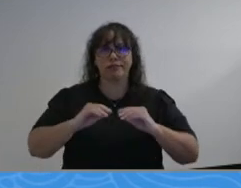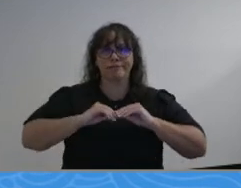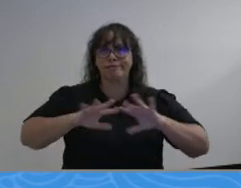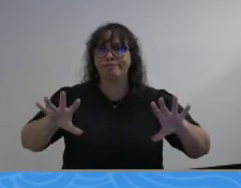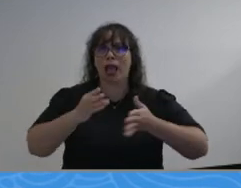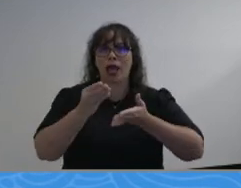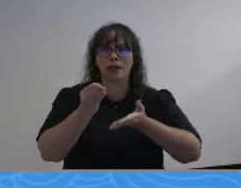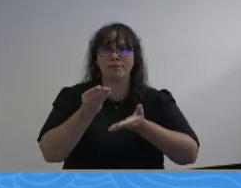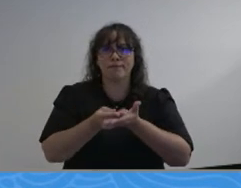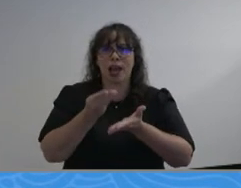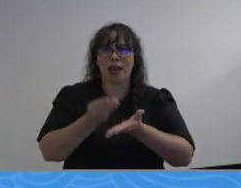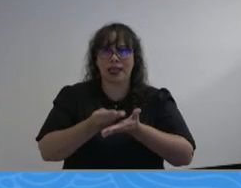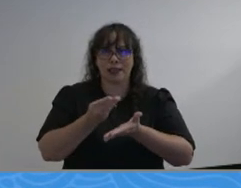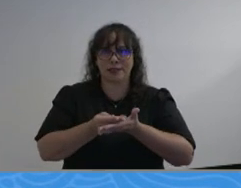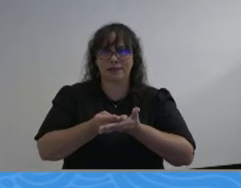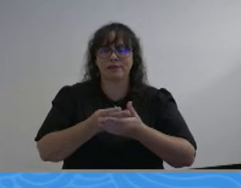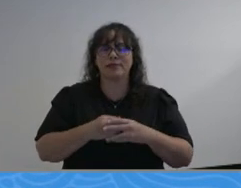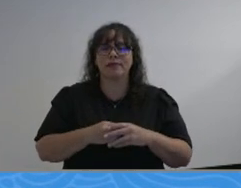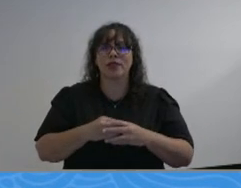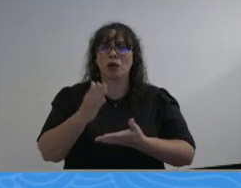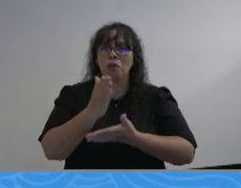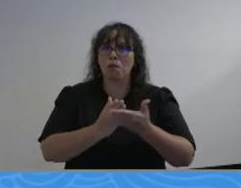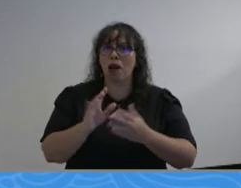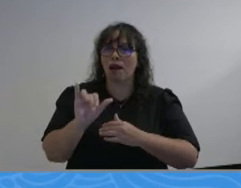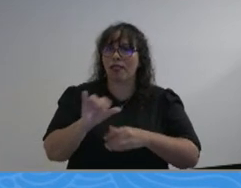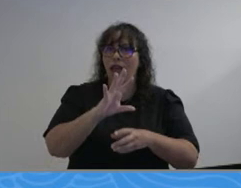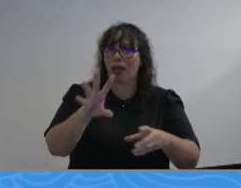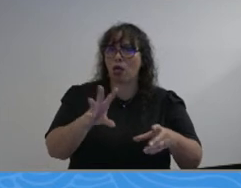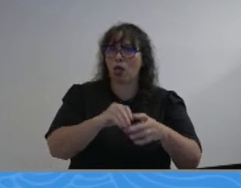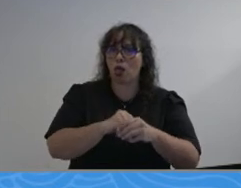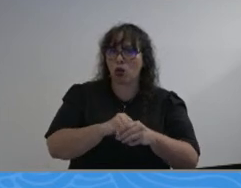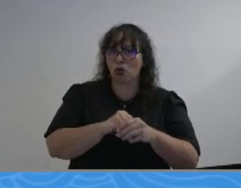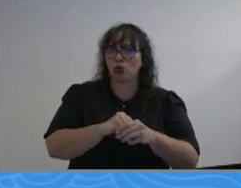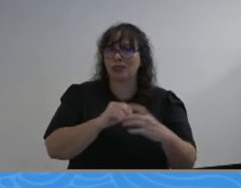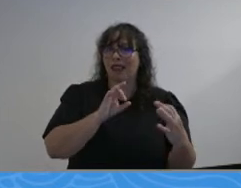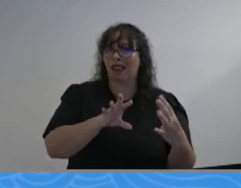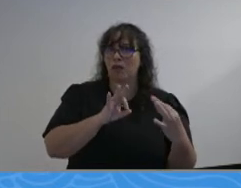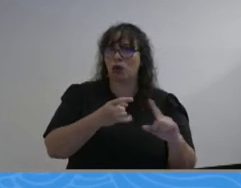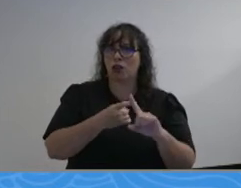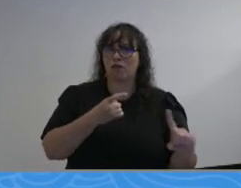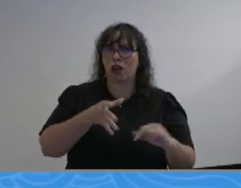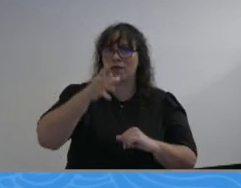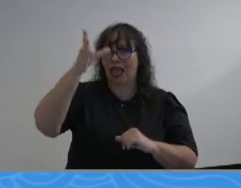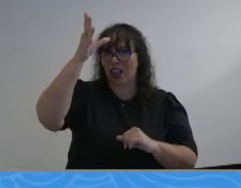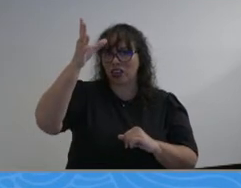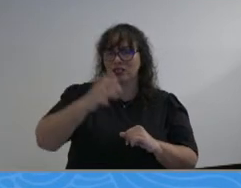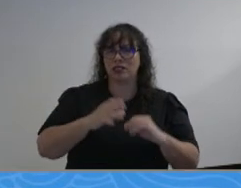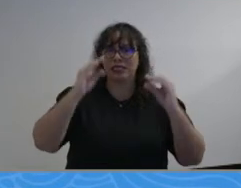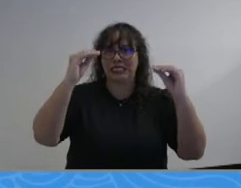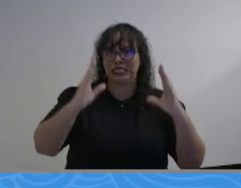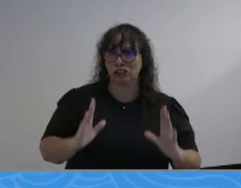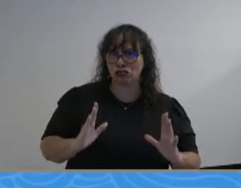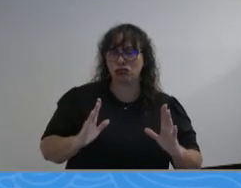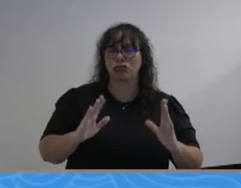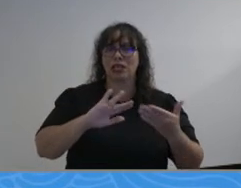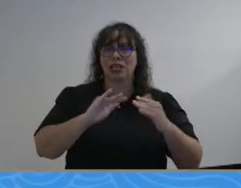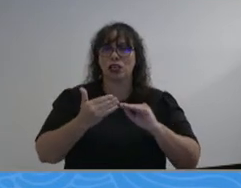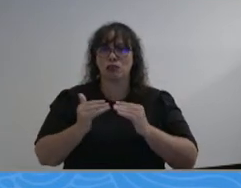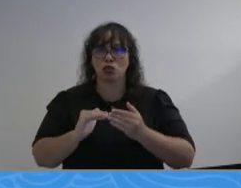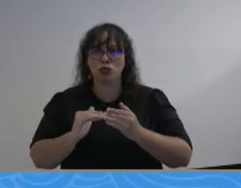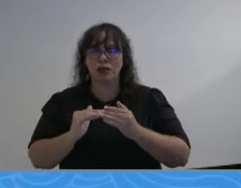distribute money across the district. And part of that includes input from parents, teachers,